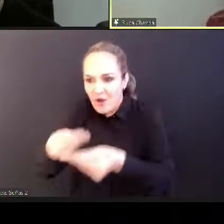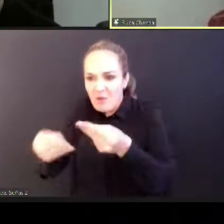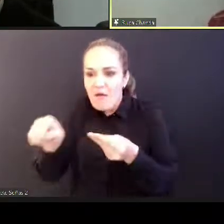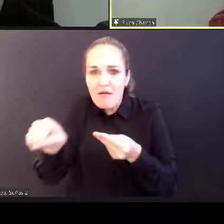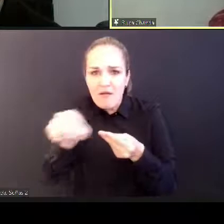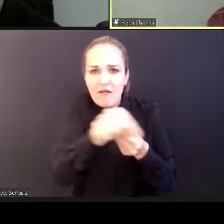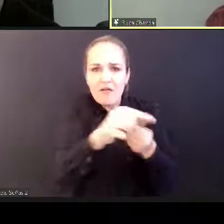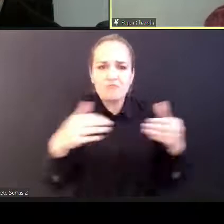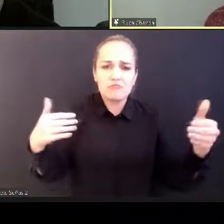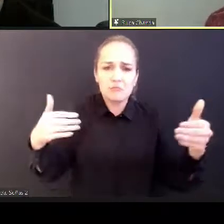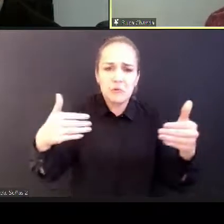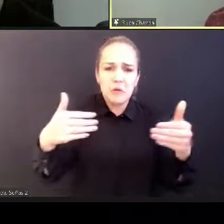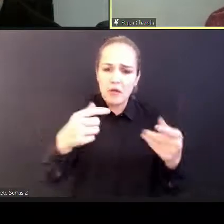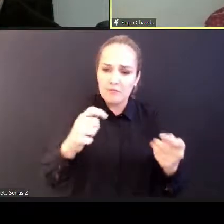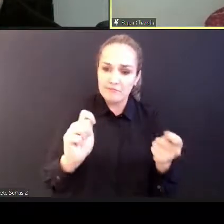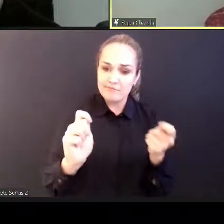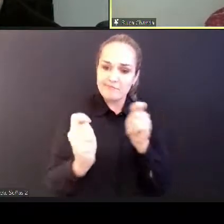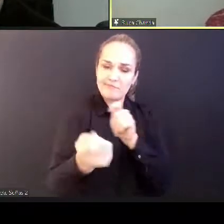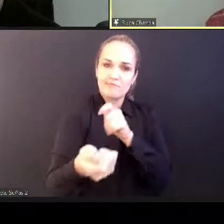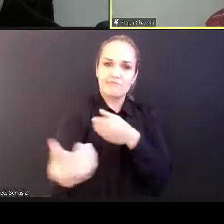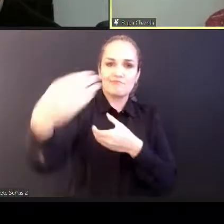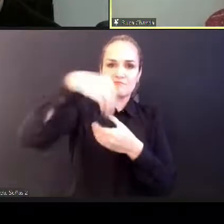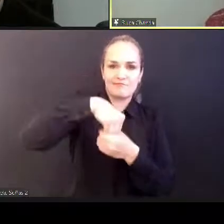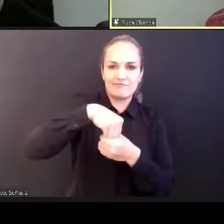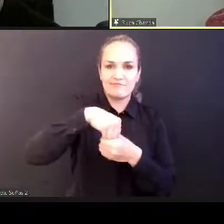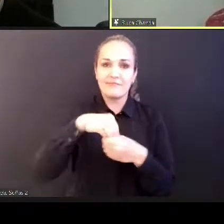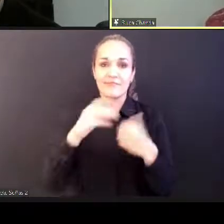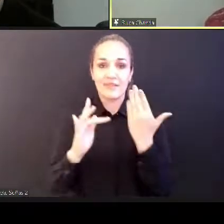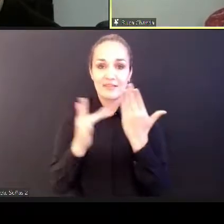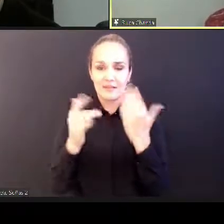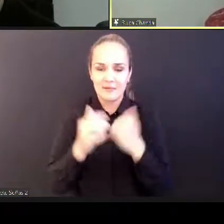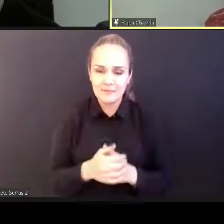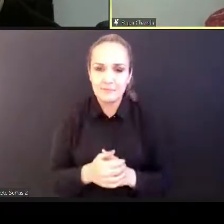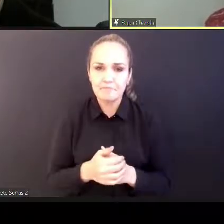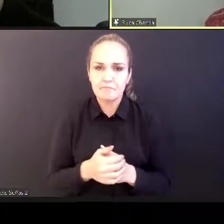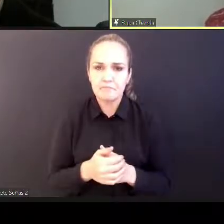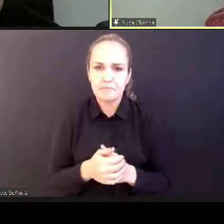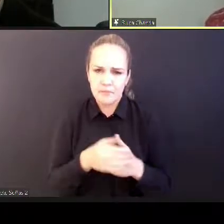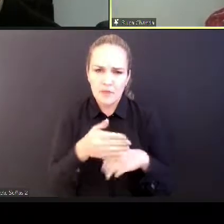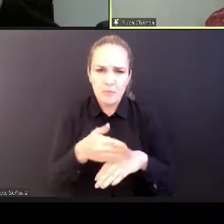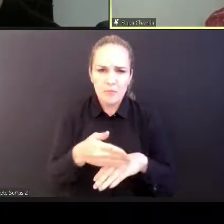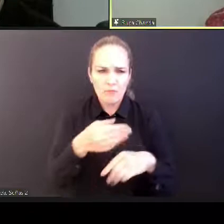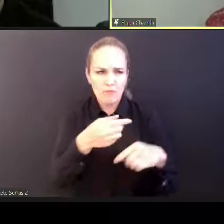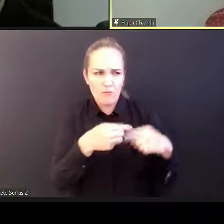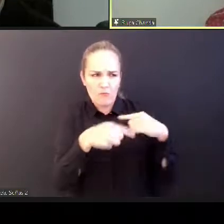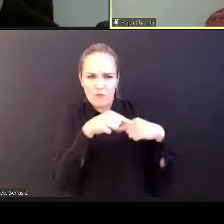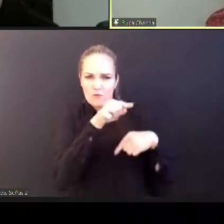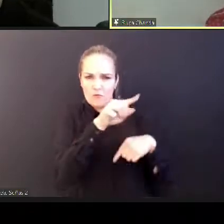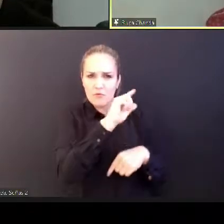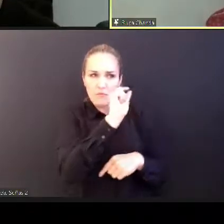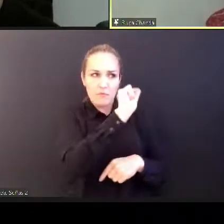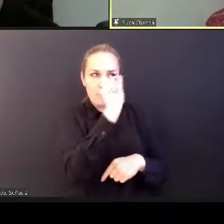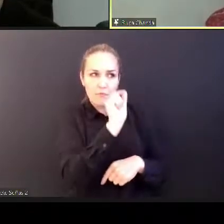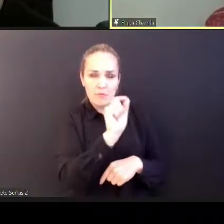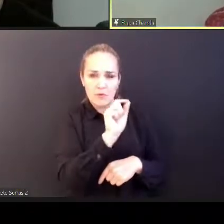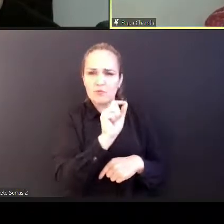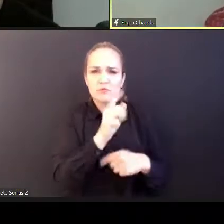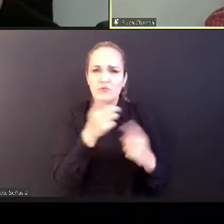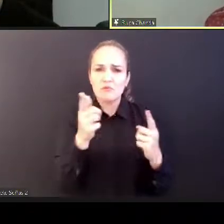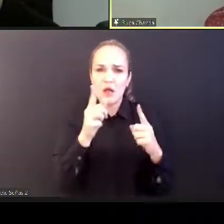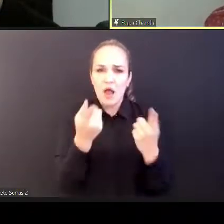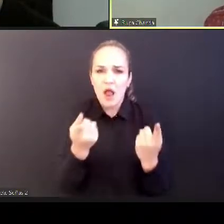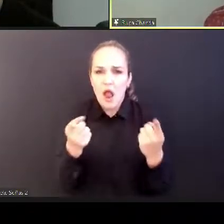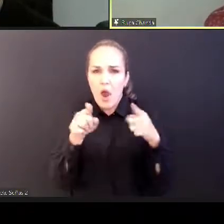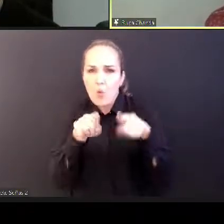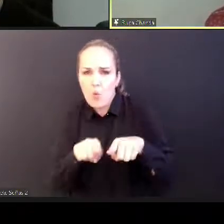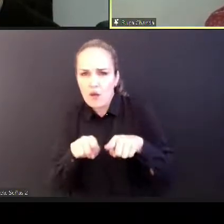trade agreements, I think because this is really a very tricky area, I would say, because in the multilateral trading system, we're making no